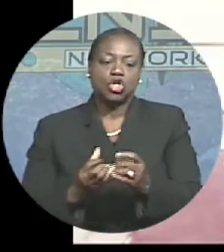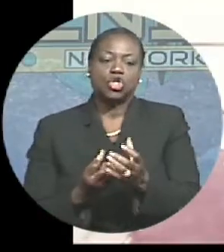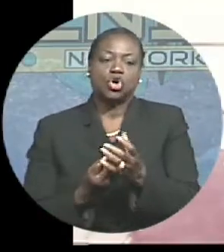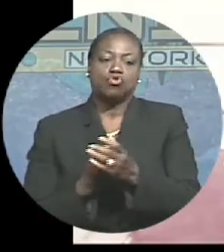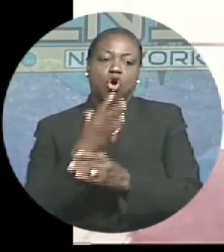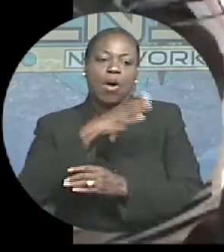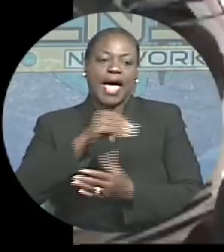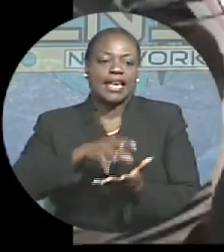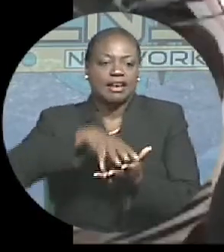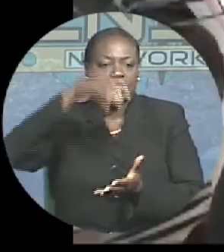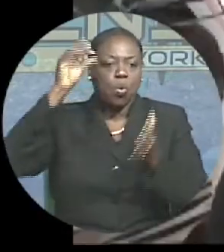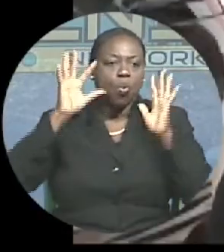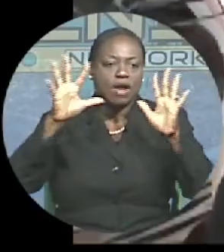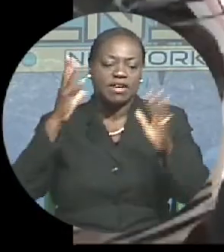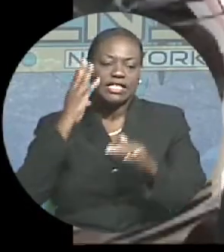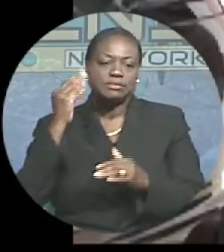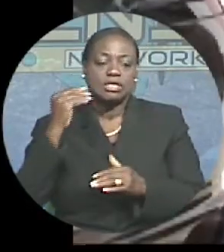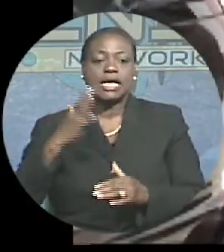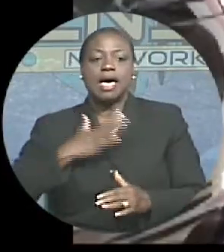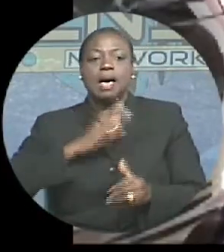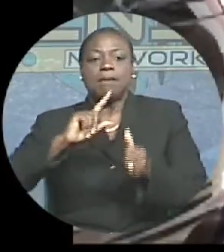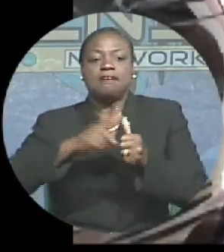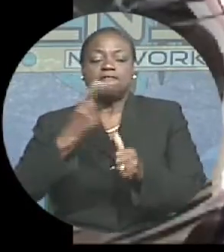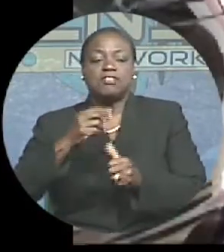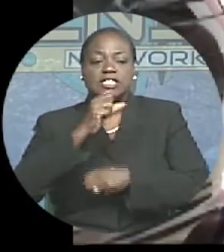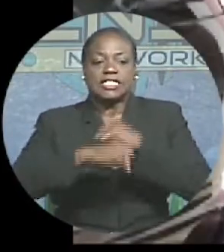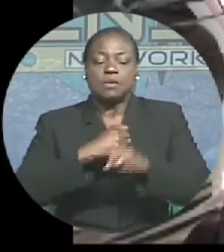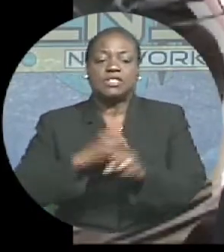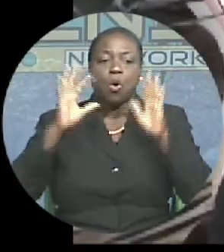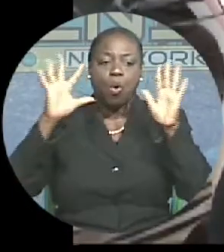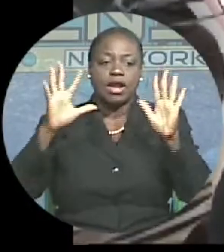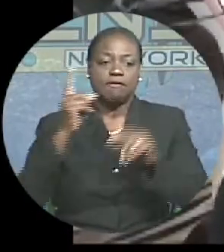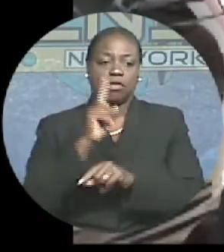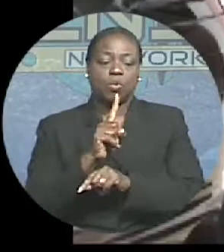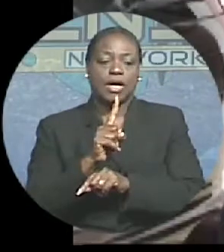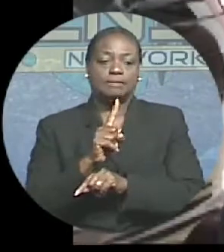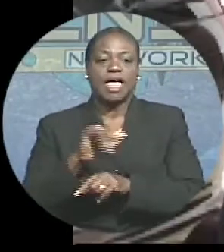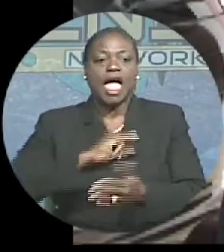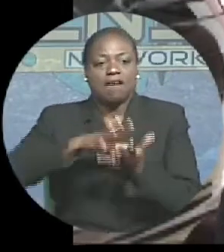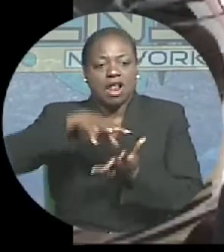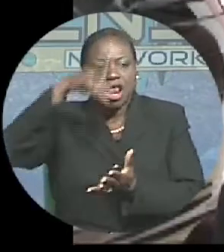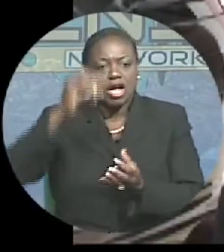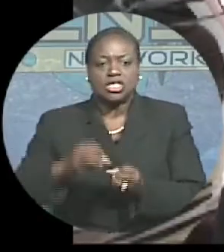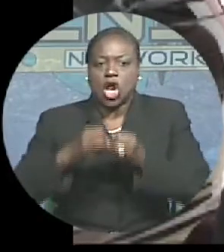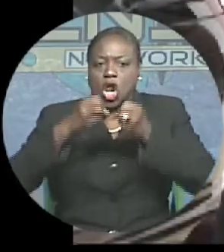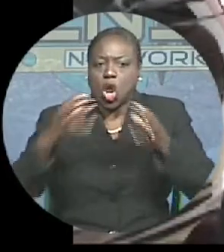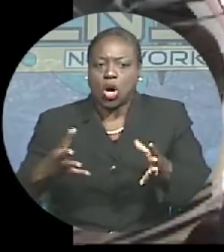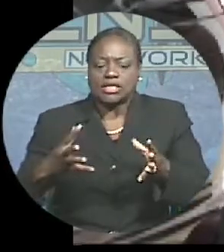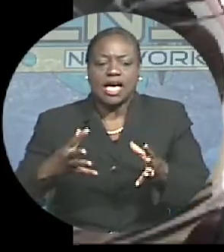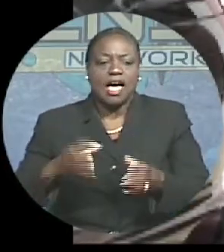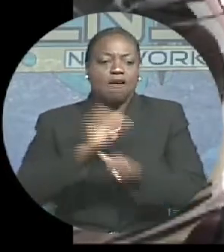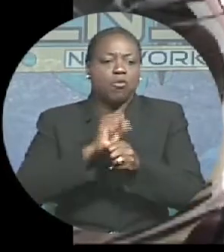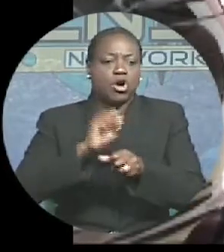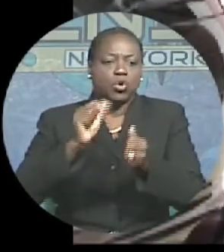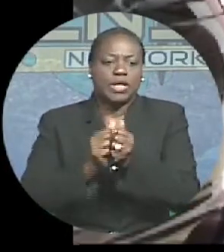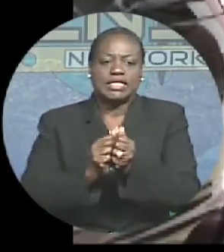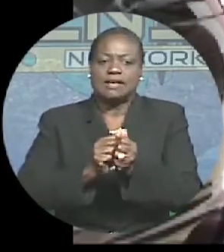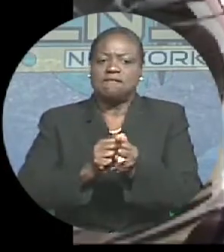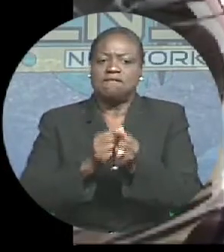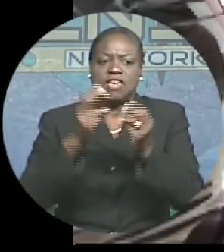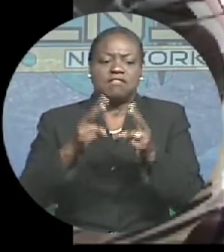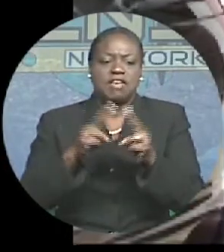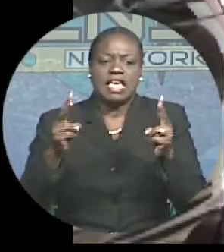been a wonderful experience. Yes. So my first year has been a tremendous one. I learned a lot. I've worked with some very